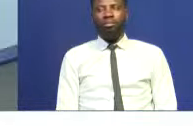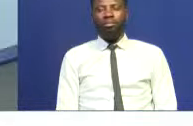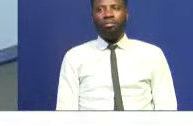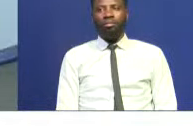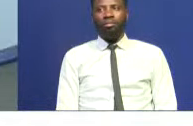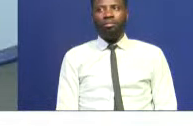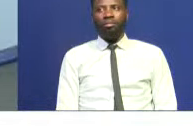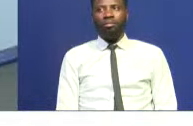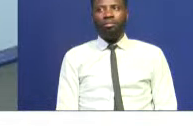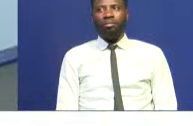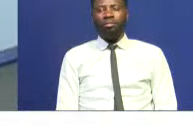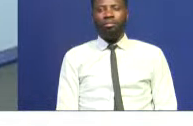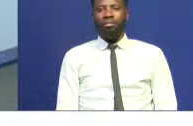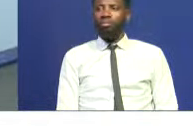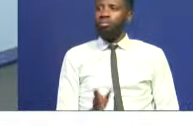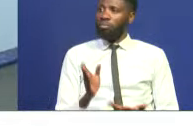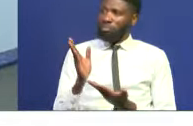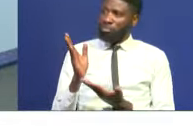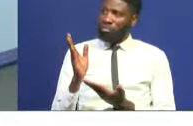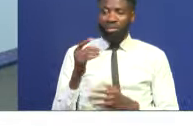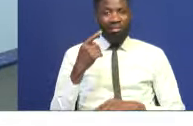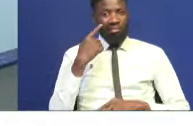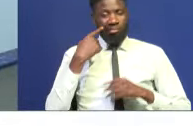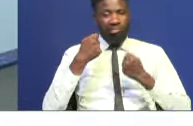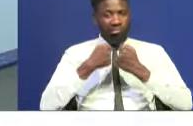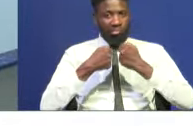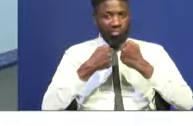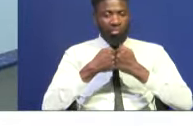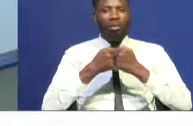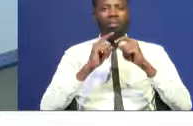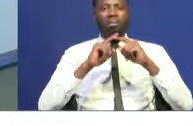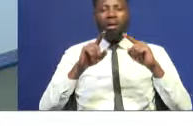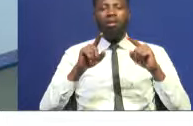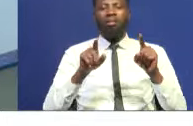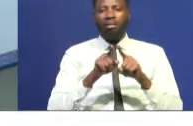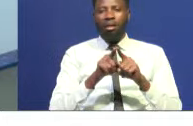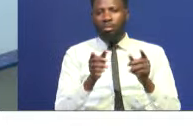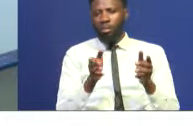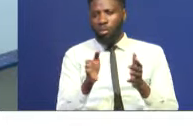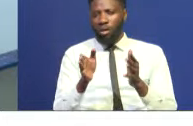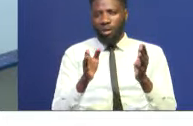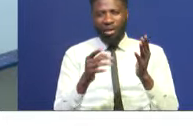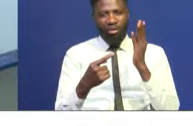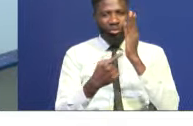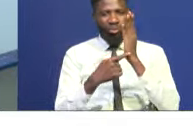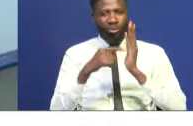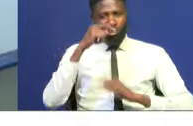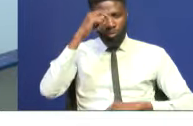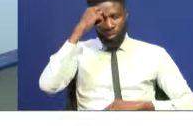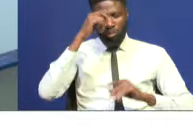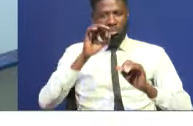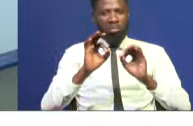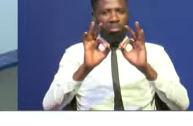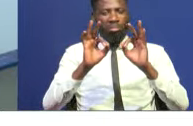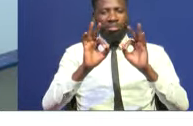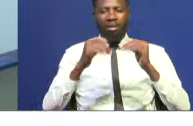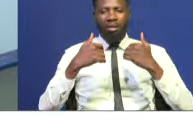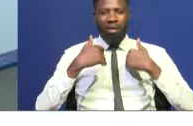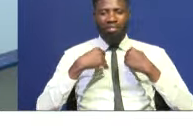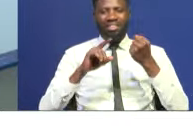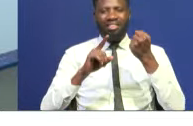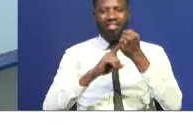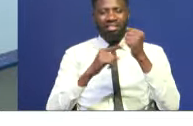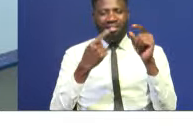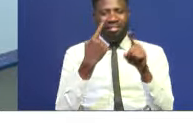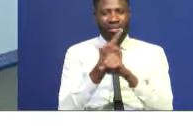one of their fastest games I've ever seen them play, but they also played the smartest game I've ever seen them play. I looked at the score sheet. I think 6 different Ice Lions